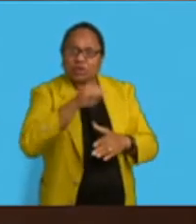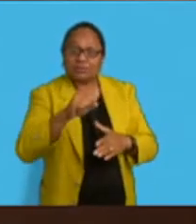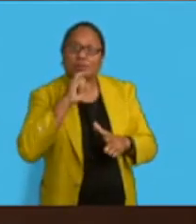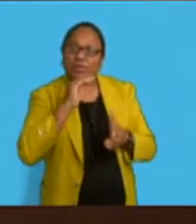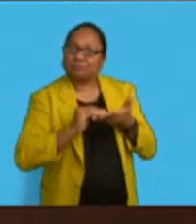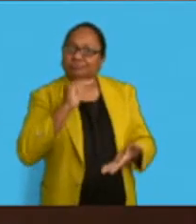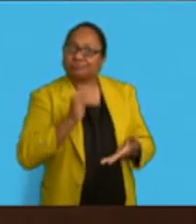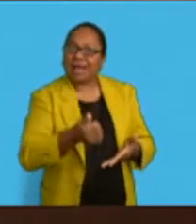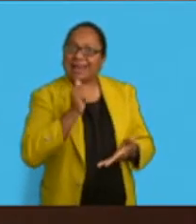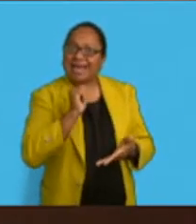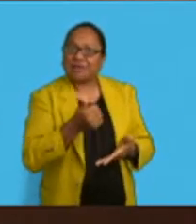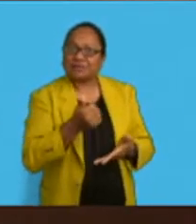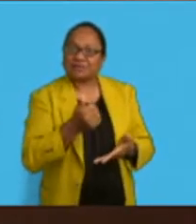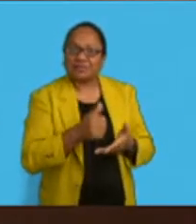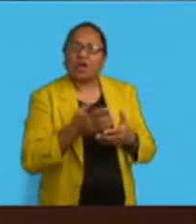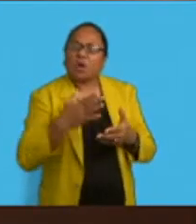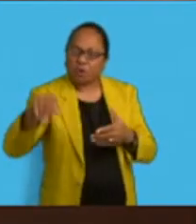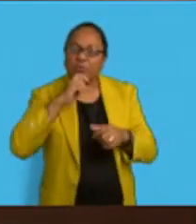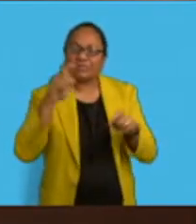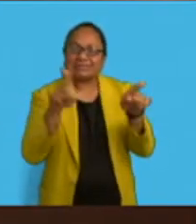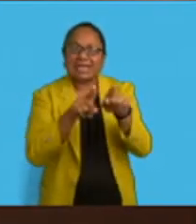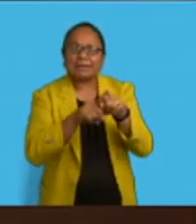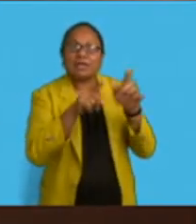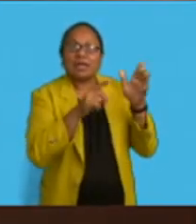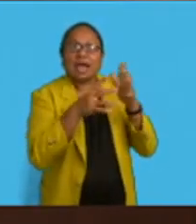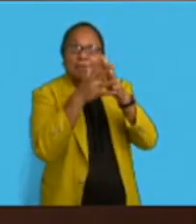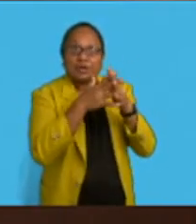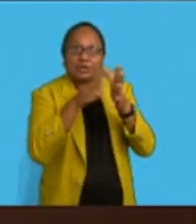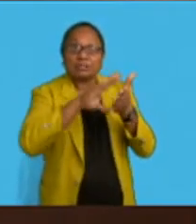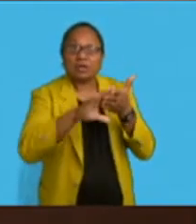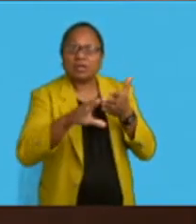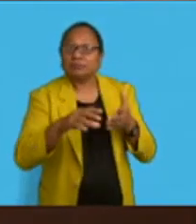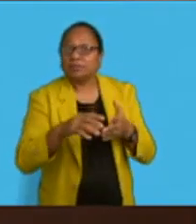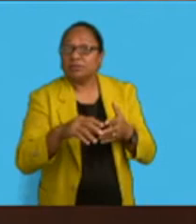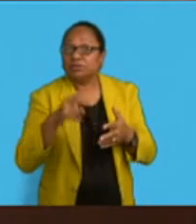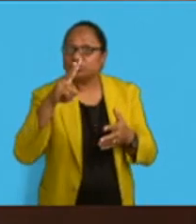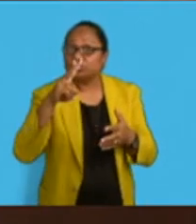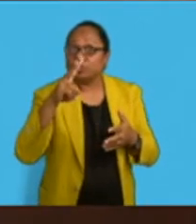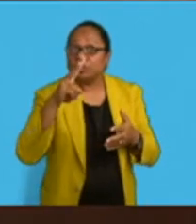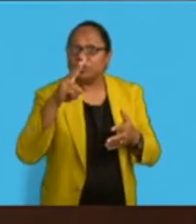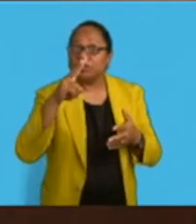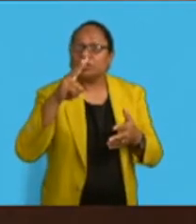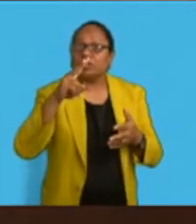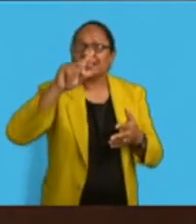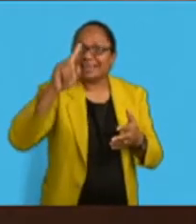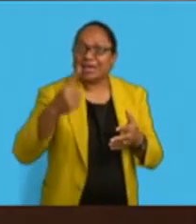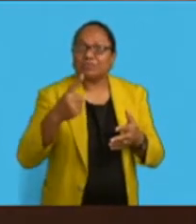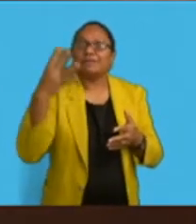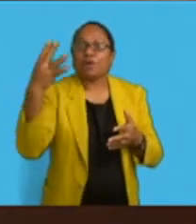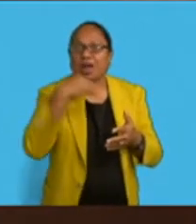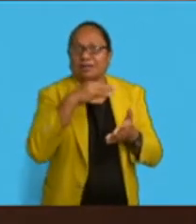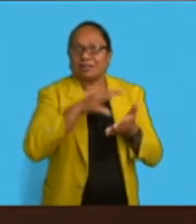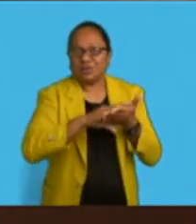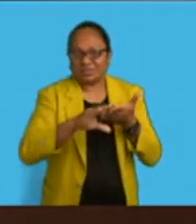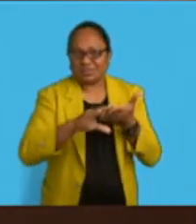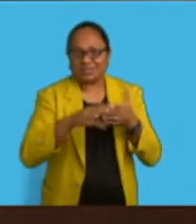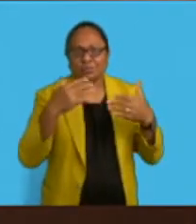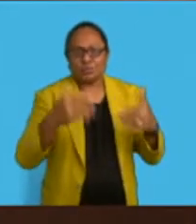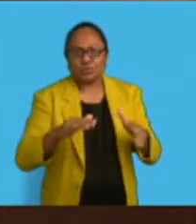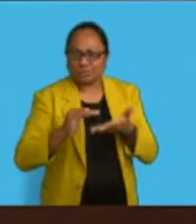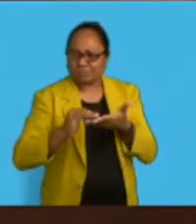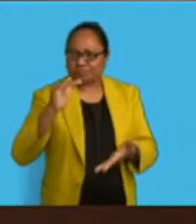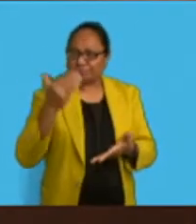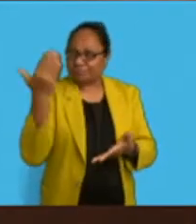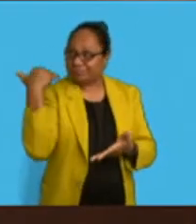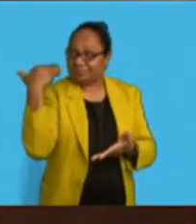the allowance and standardize it at US $2,400 or approximately Fijian $5,000 per annum. This is an increase from the